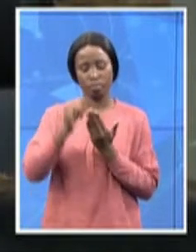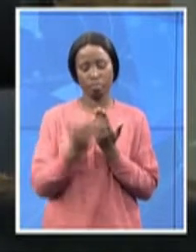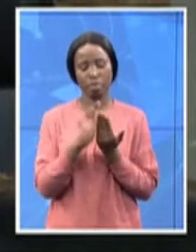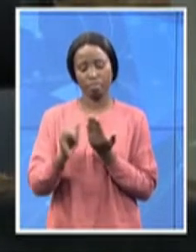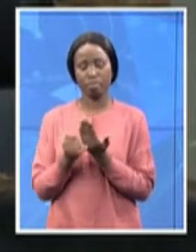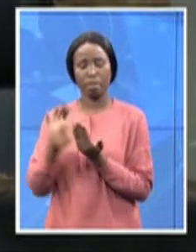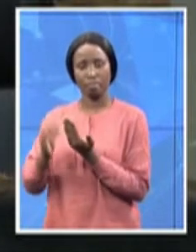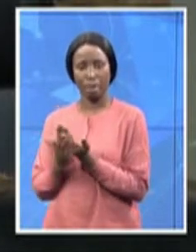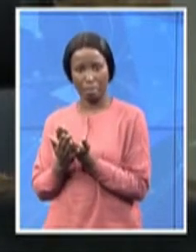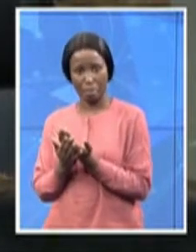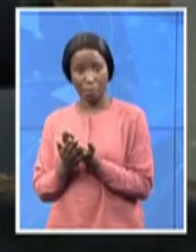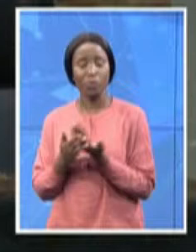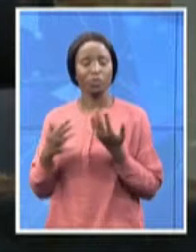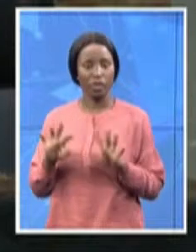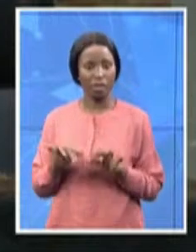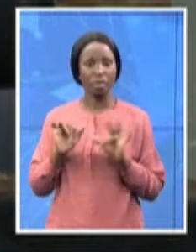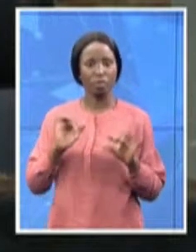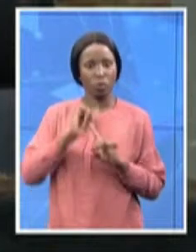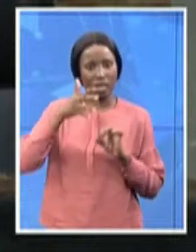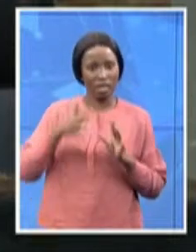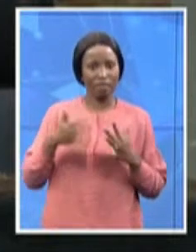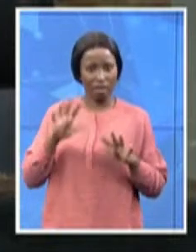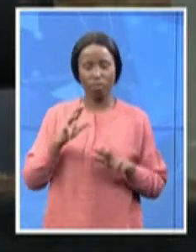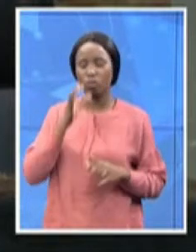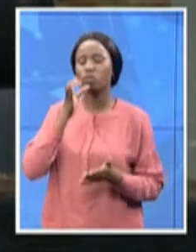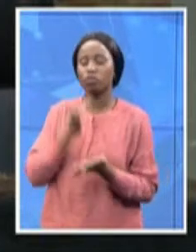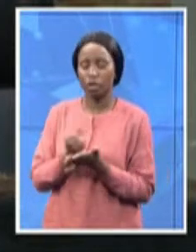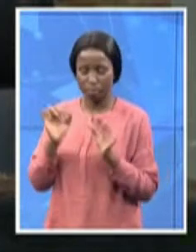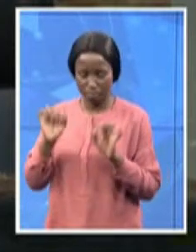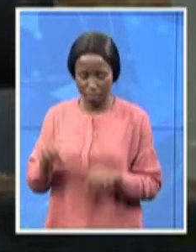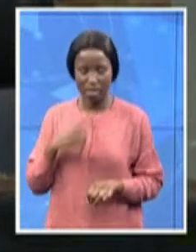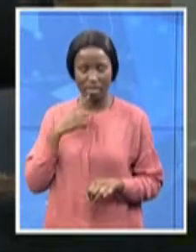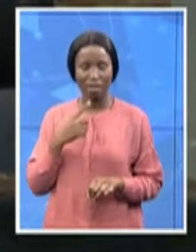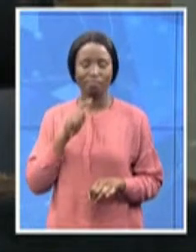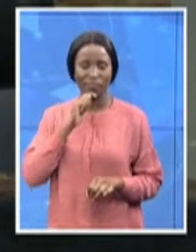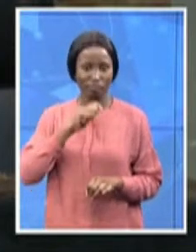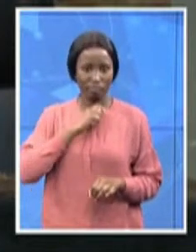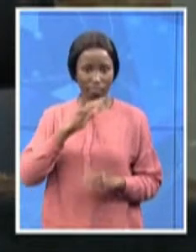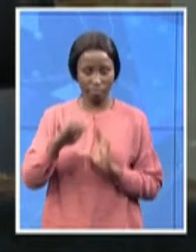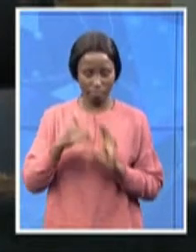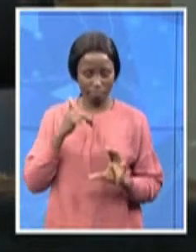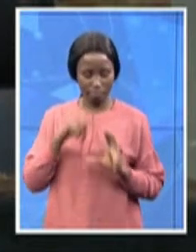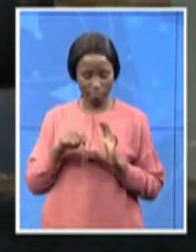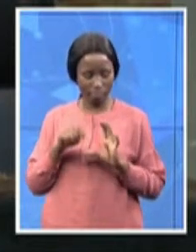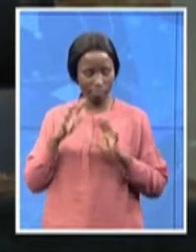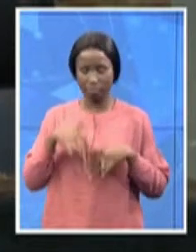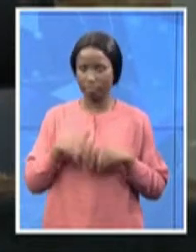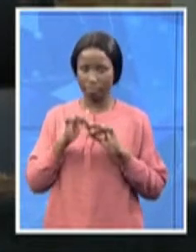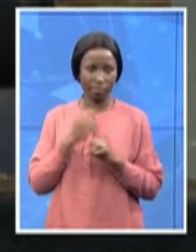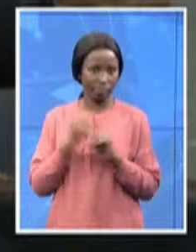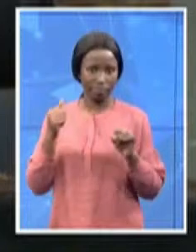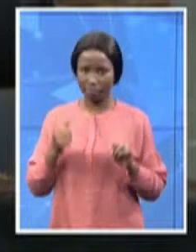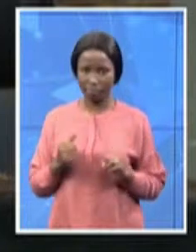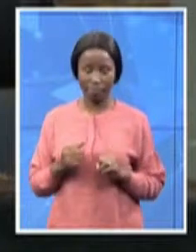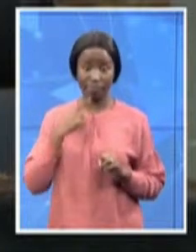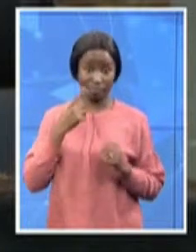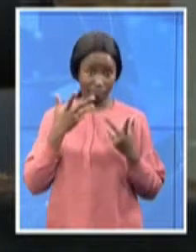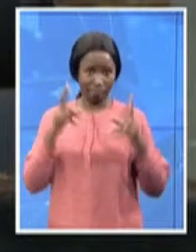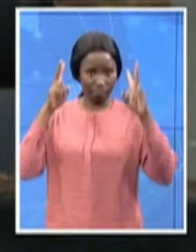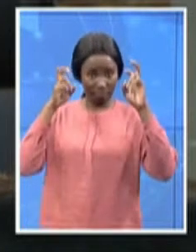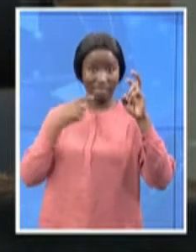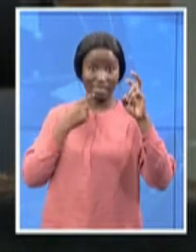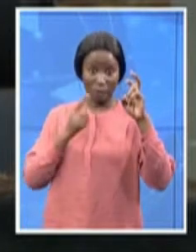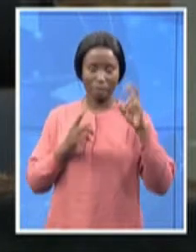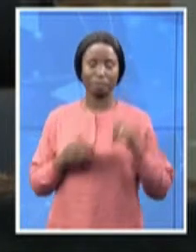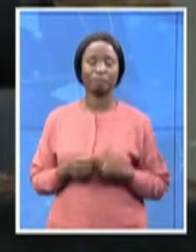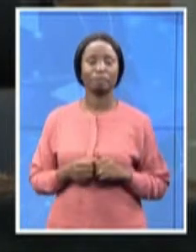the authenticity of those emails was not established. She said, open quotes, "It is telling that instead of denying the